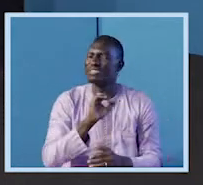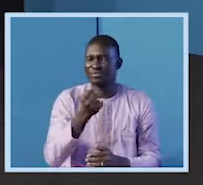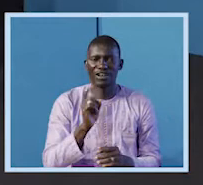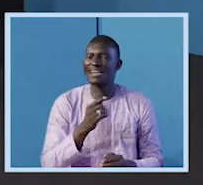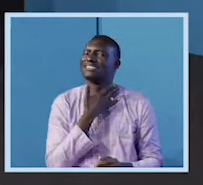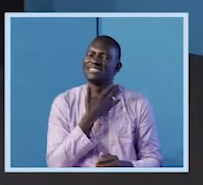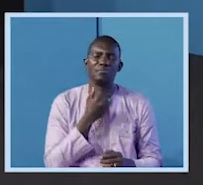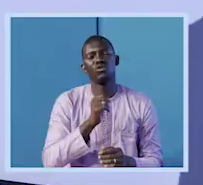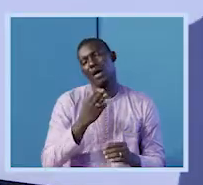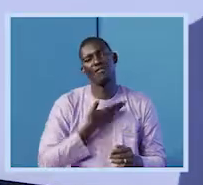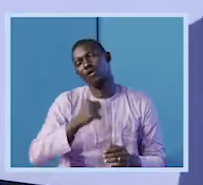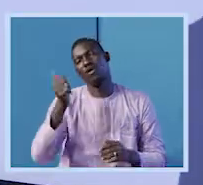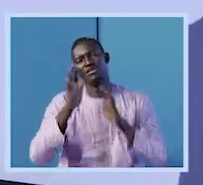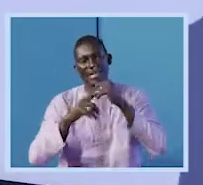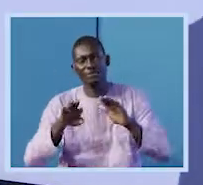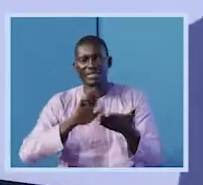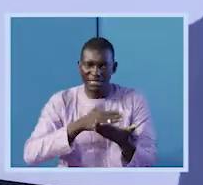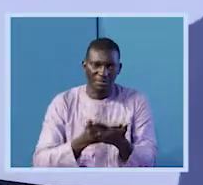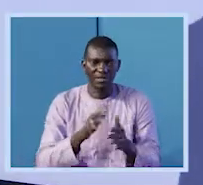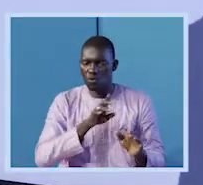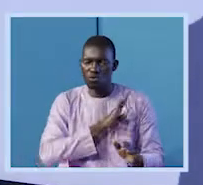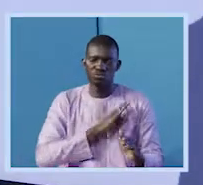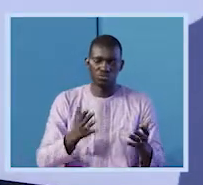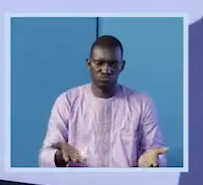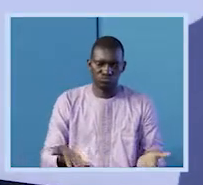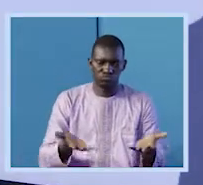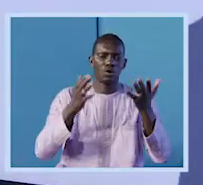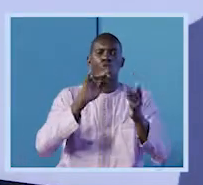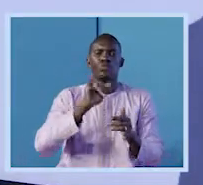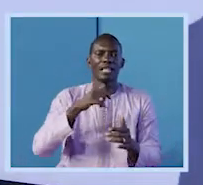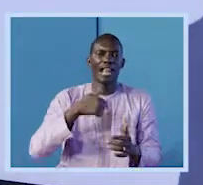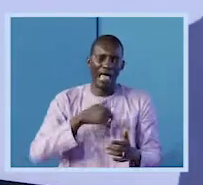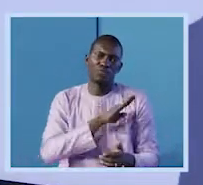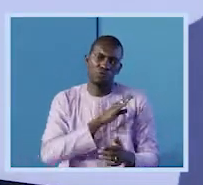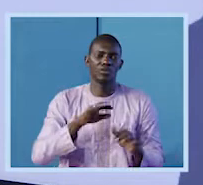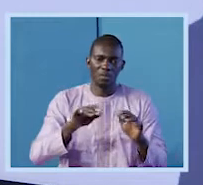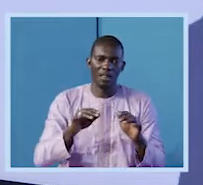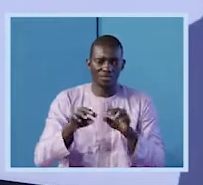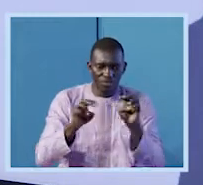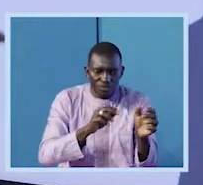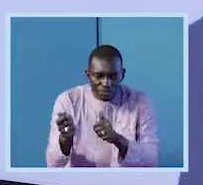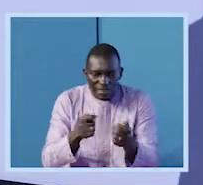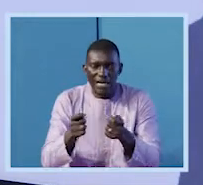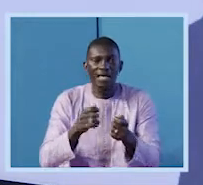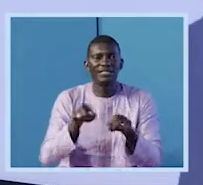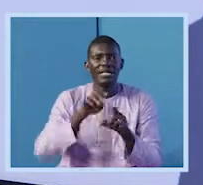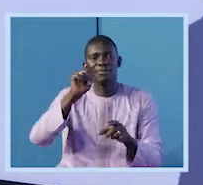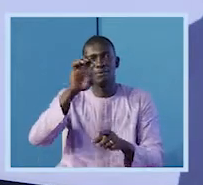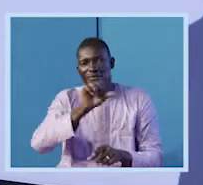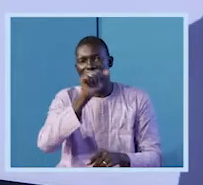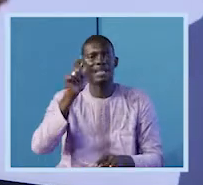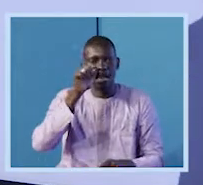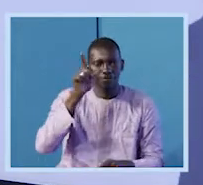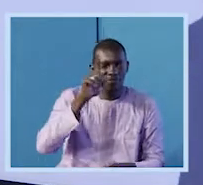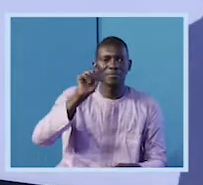we have other sign language interpreters that are also coming up. Of which I'm even I'm mentoring. People like Ibrahim Acham and Lamin